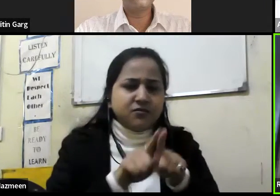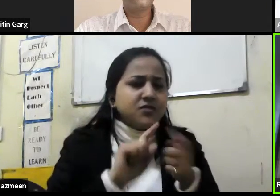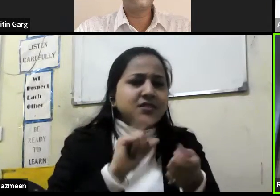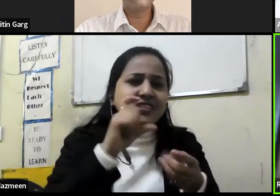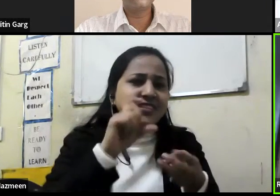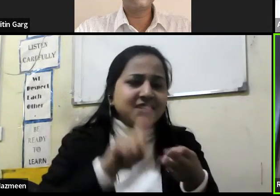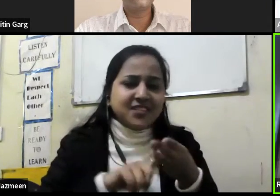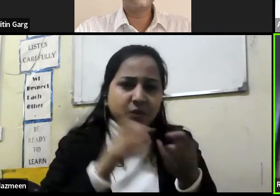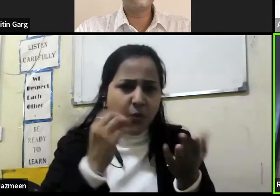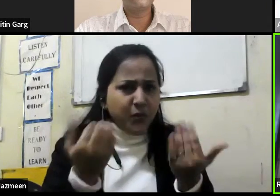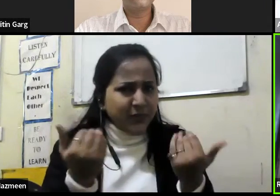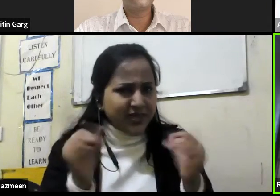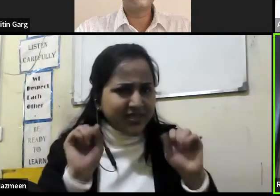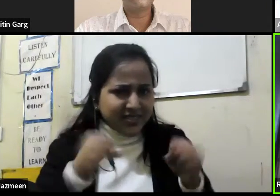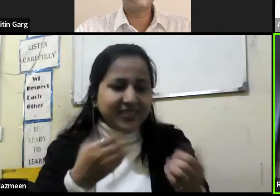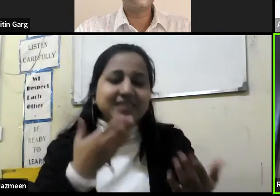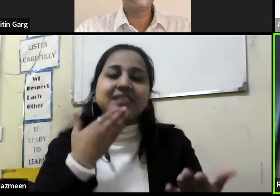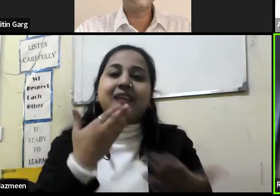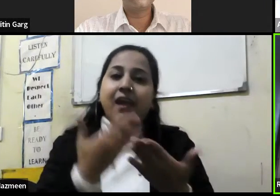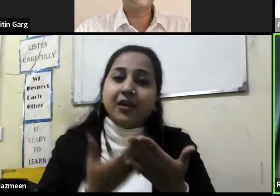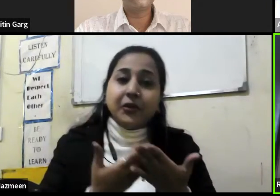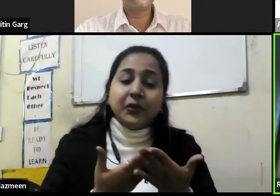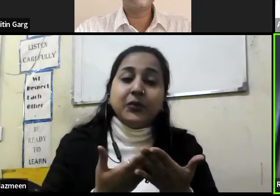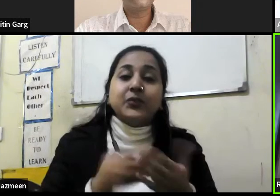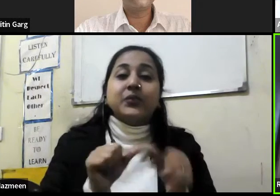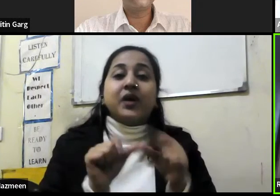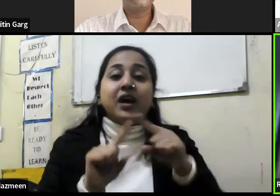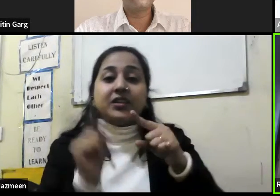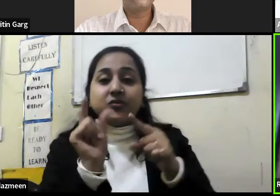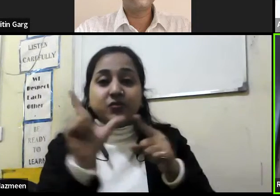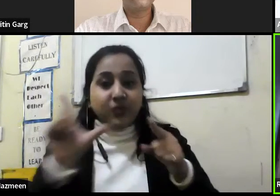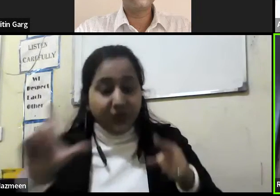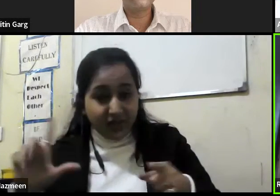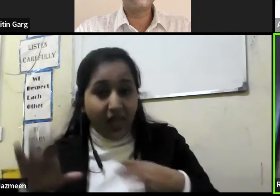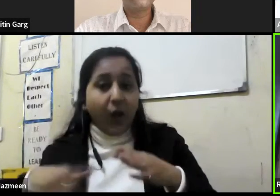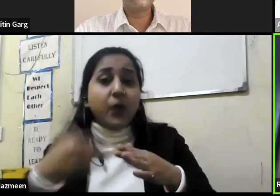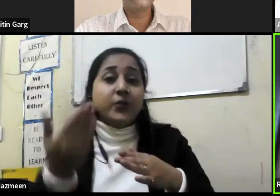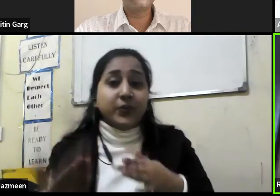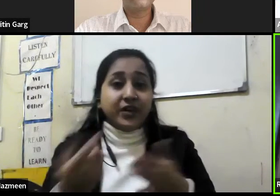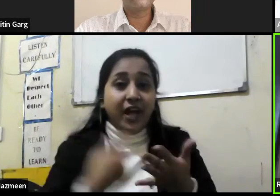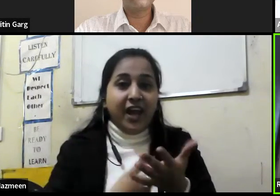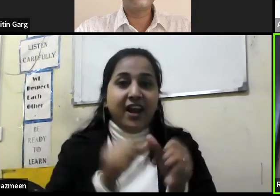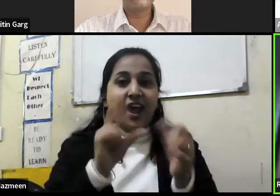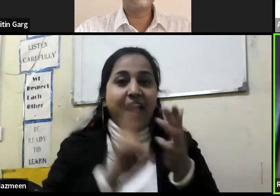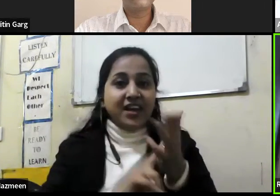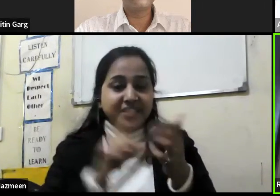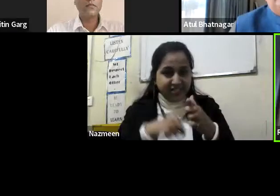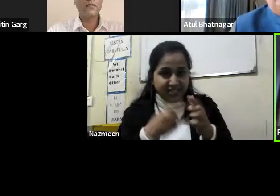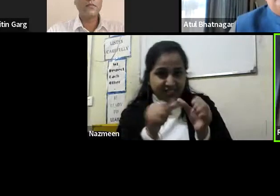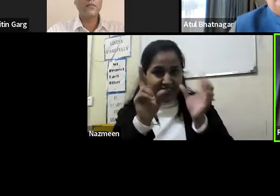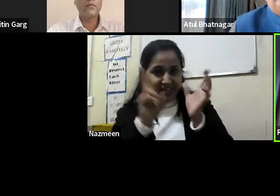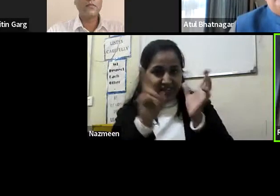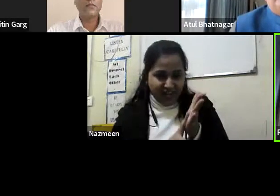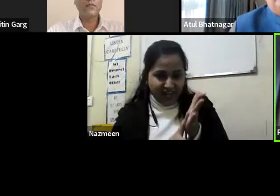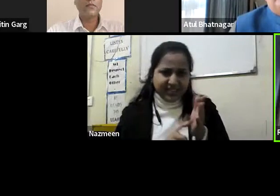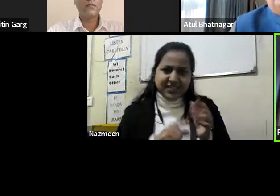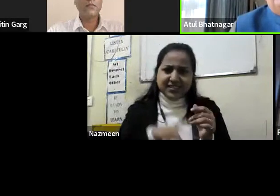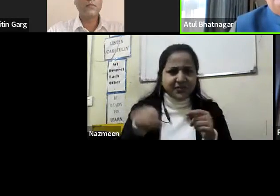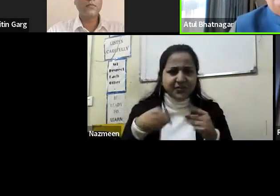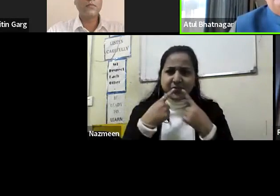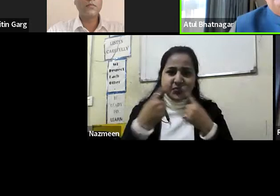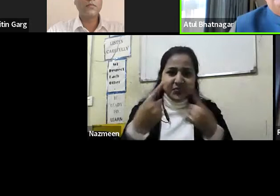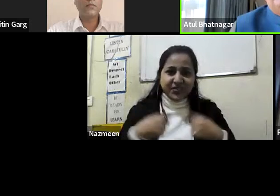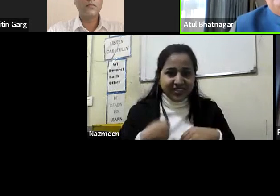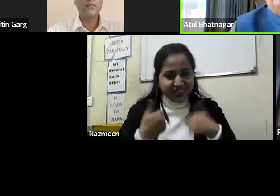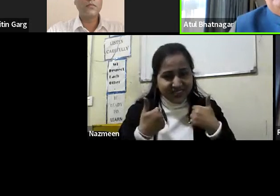Thank you, Atilji, and thank you, Ranjanji. Really that dreaming big and breaking the barriers, you've set the context and the